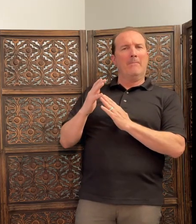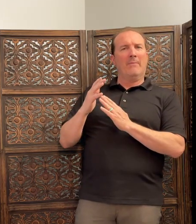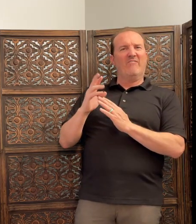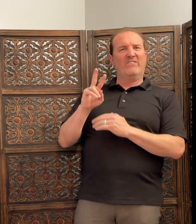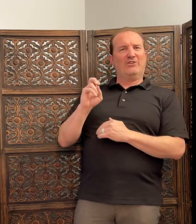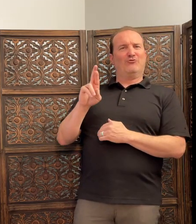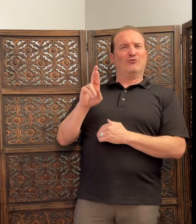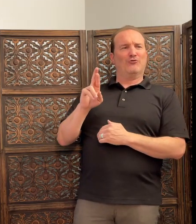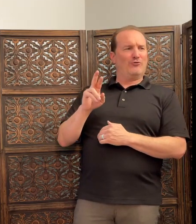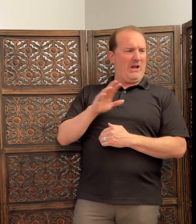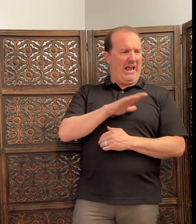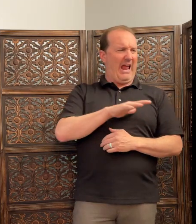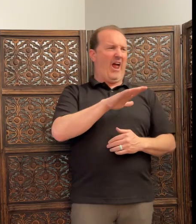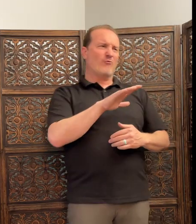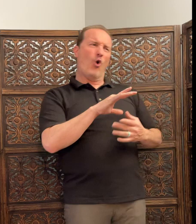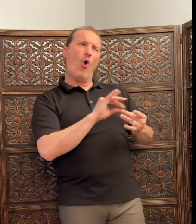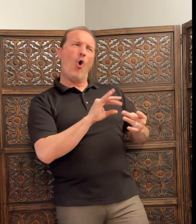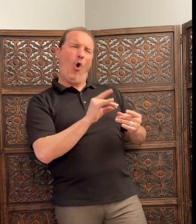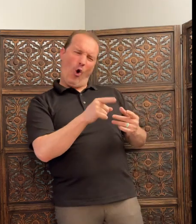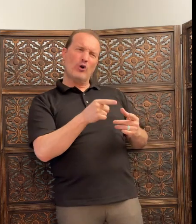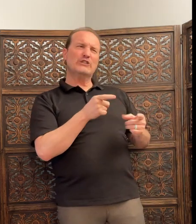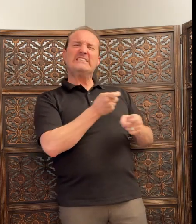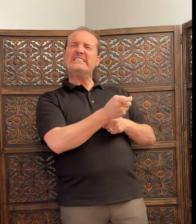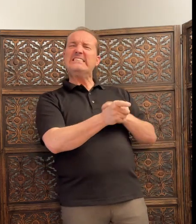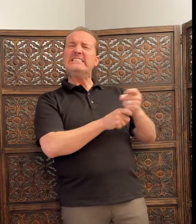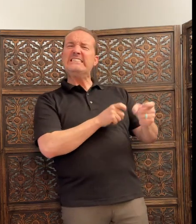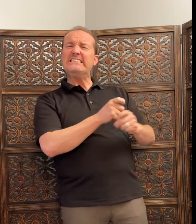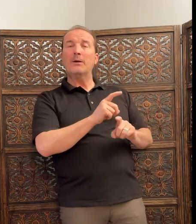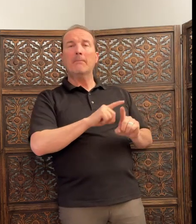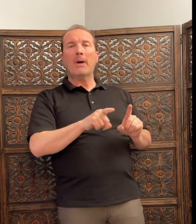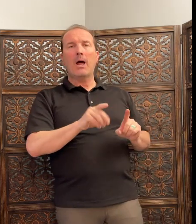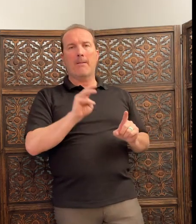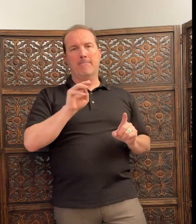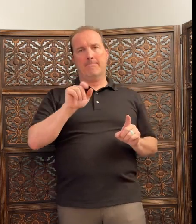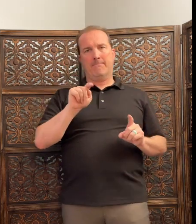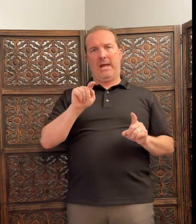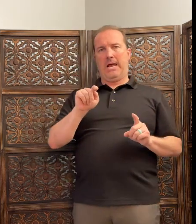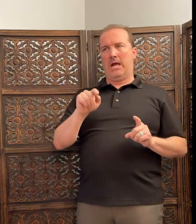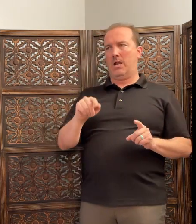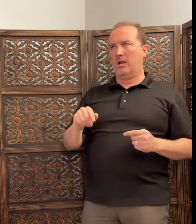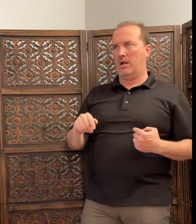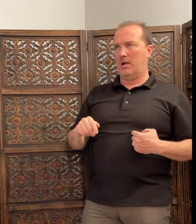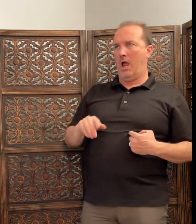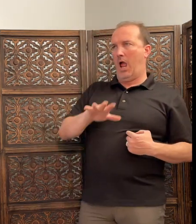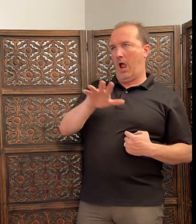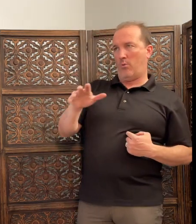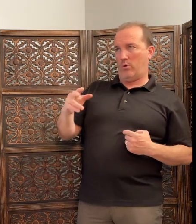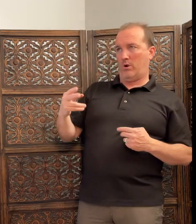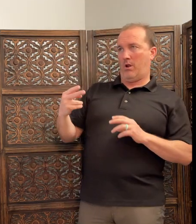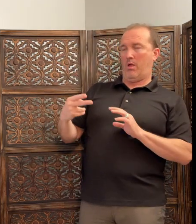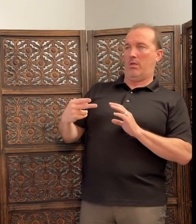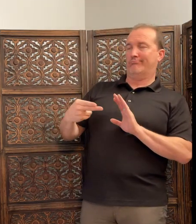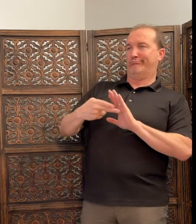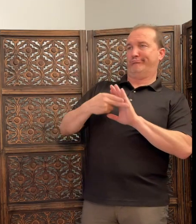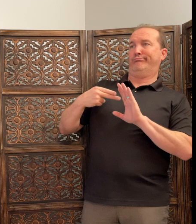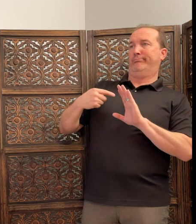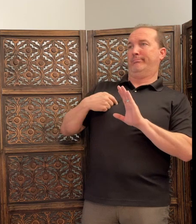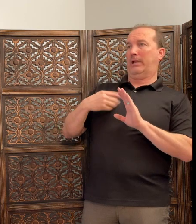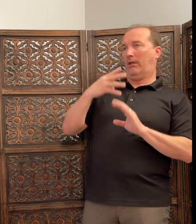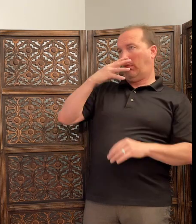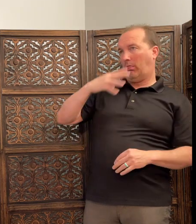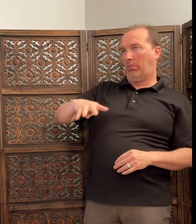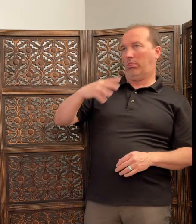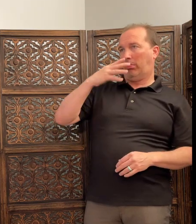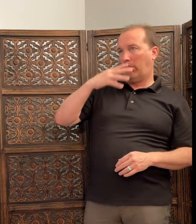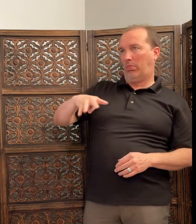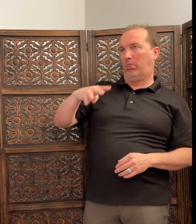victor in the story. Although the teasing is good fun, Matt Bonner is the neglectful owner and the villain in the